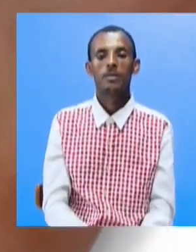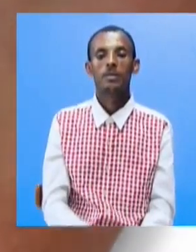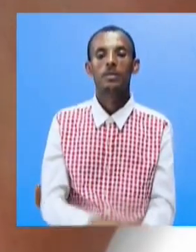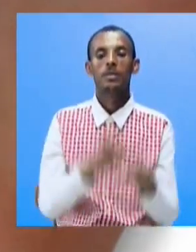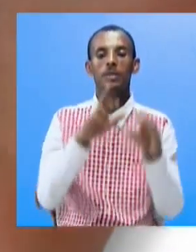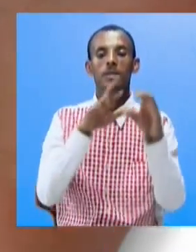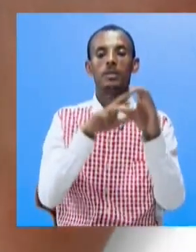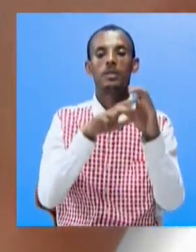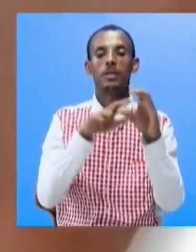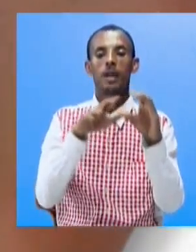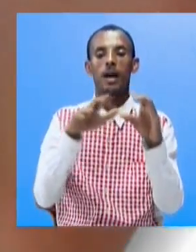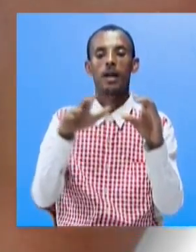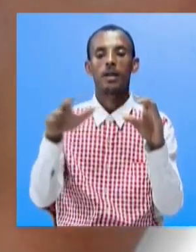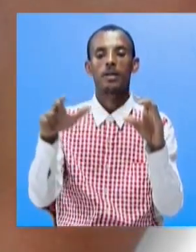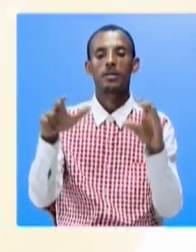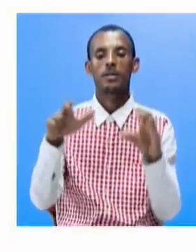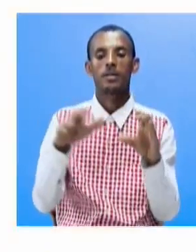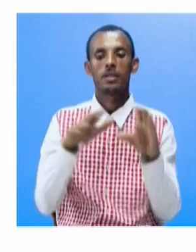radius